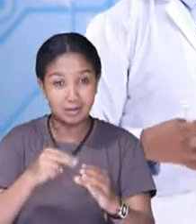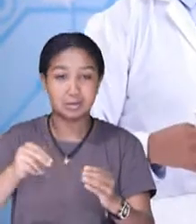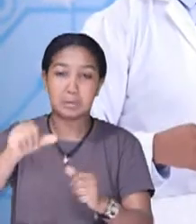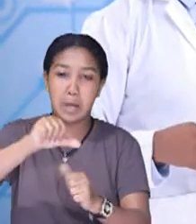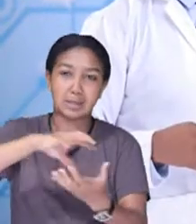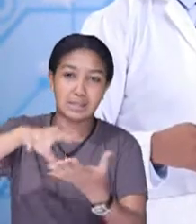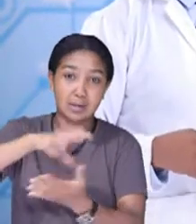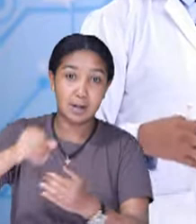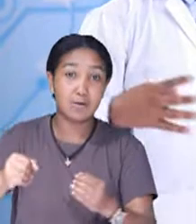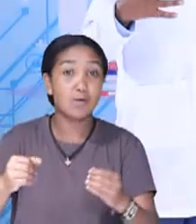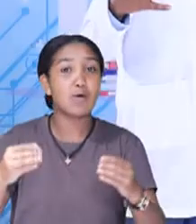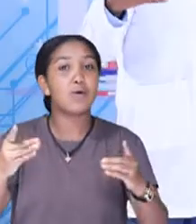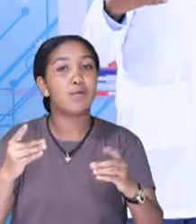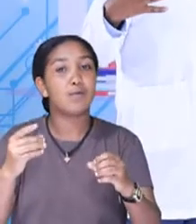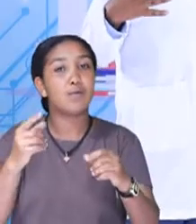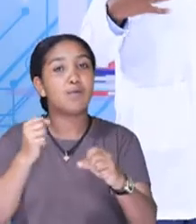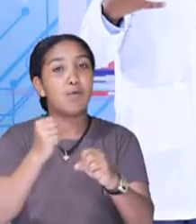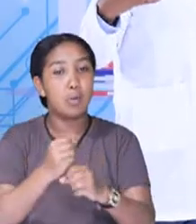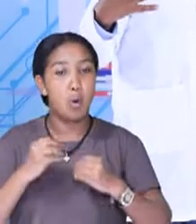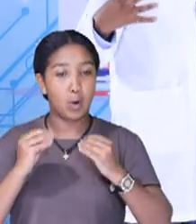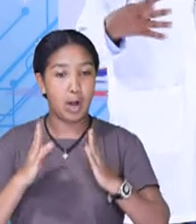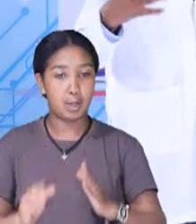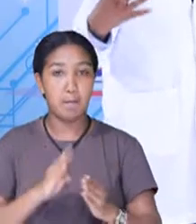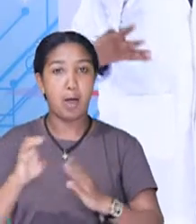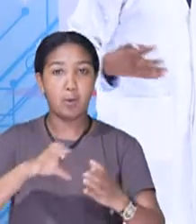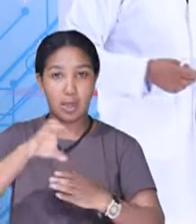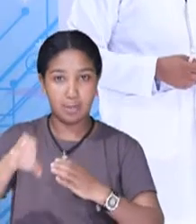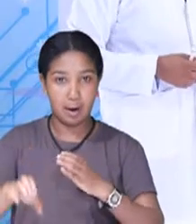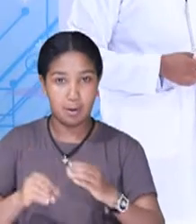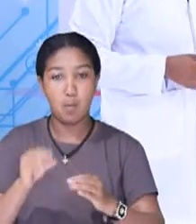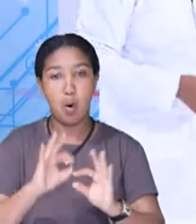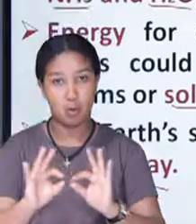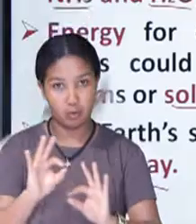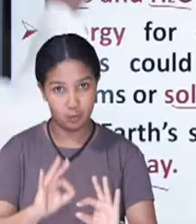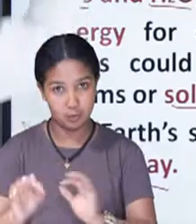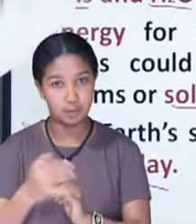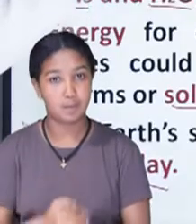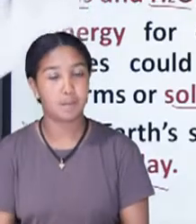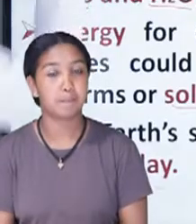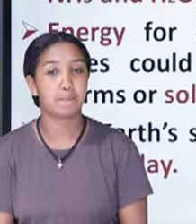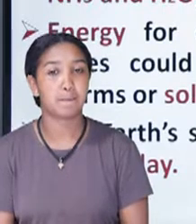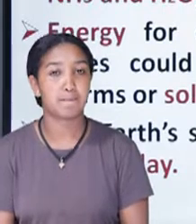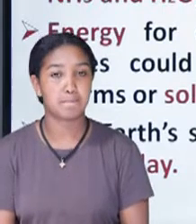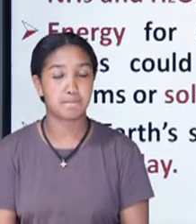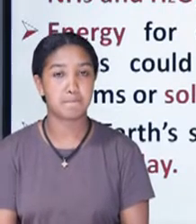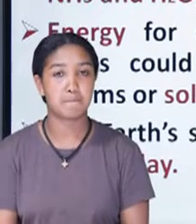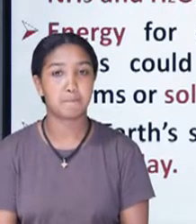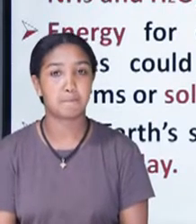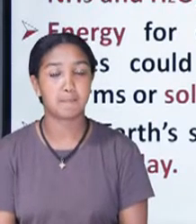react each other and form organic biochemical molecules. Let's